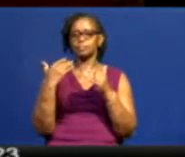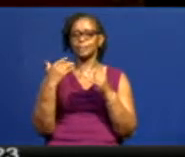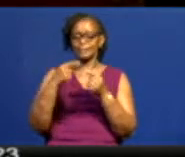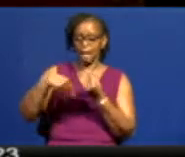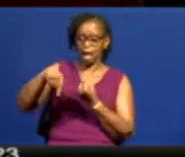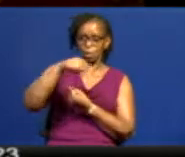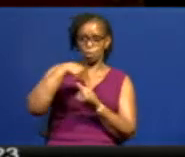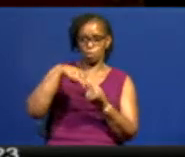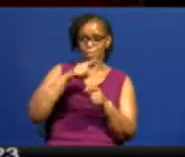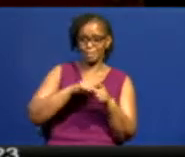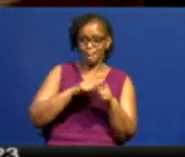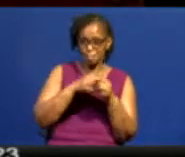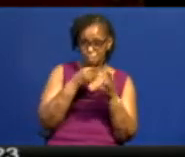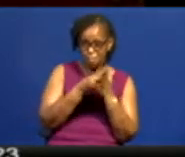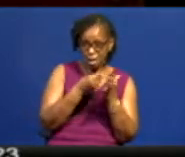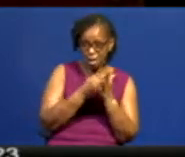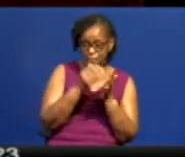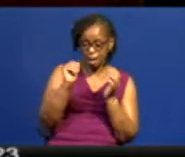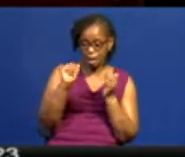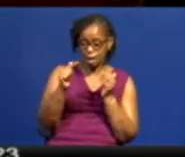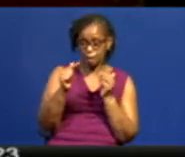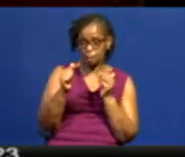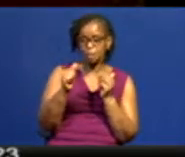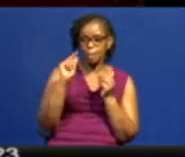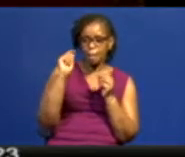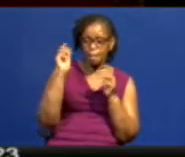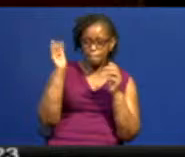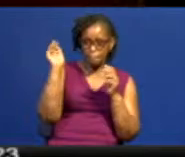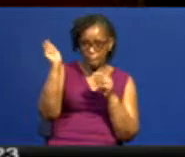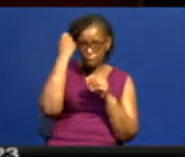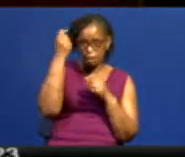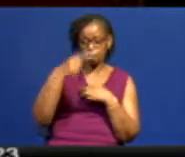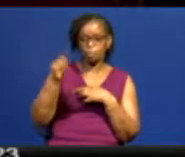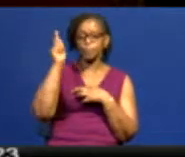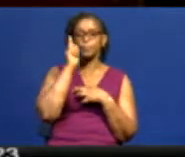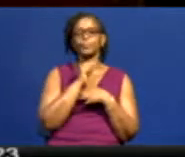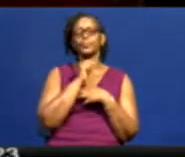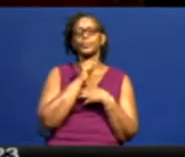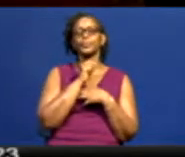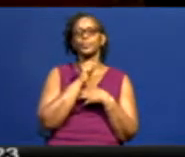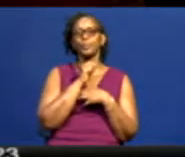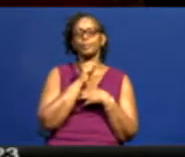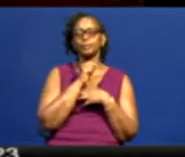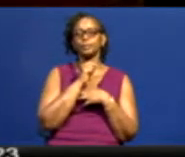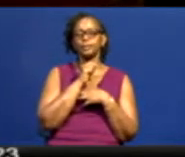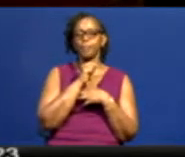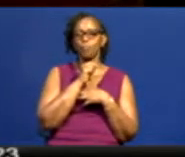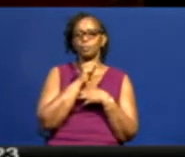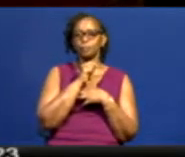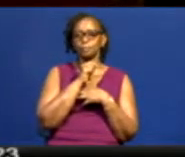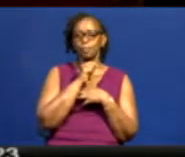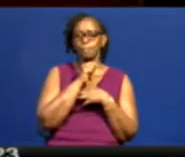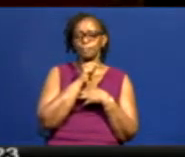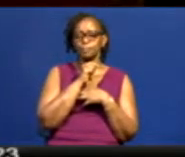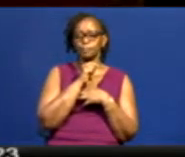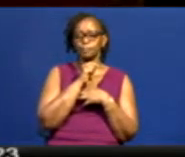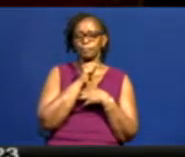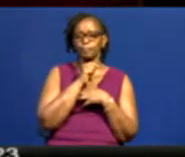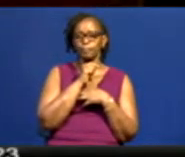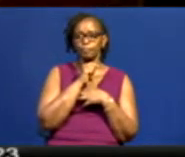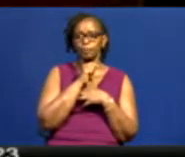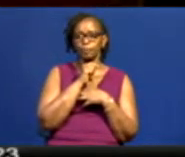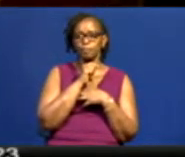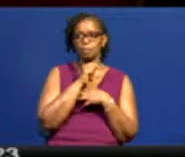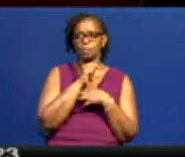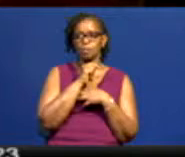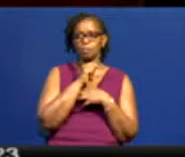Finance Act is assented by the President on around the 1st of July, there is usually, Finance Act is always